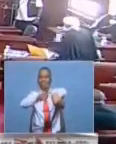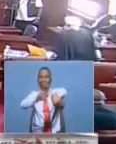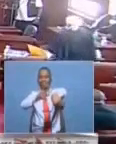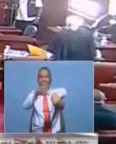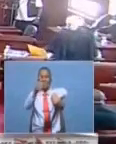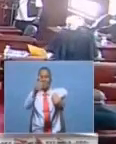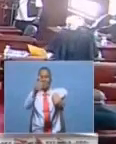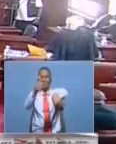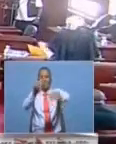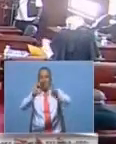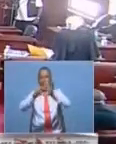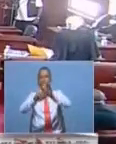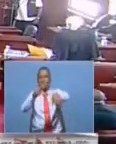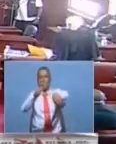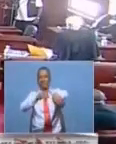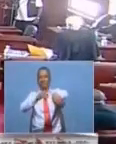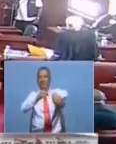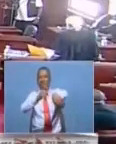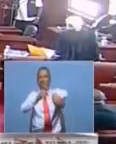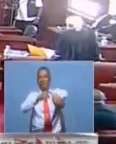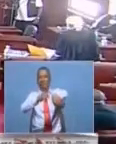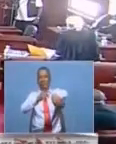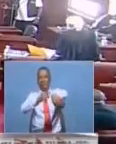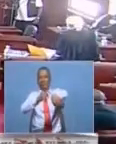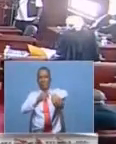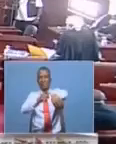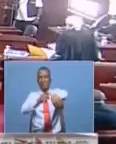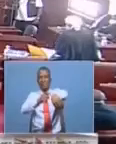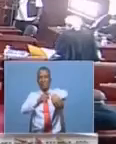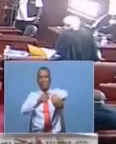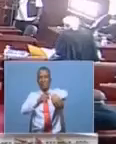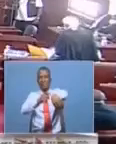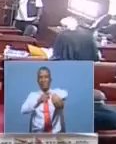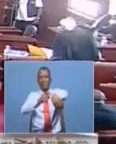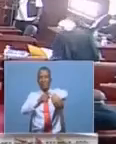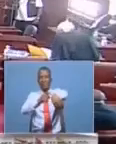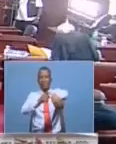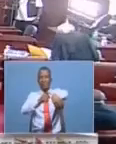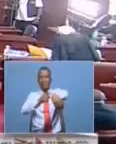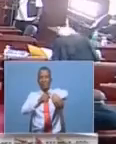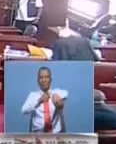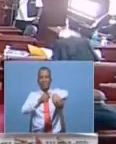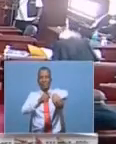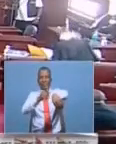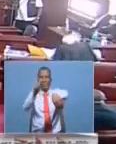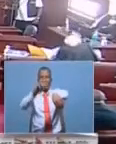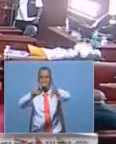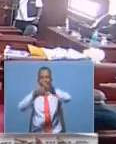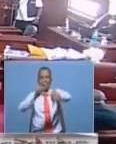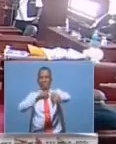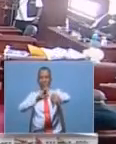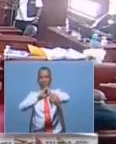Article 296 is the final article I was referring to. Very well.